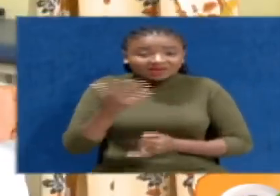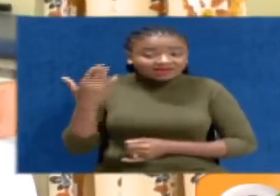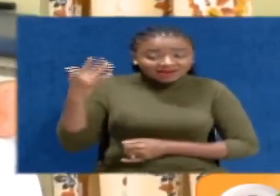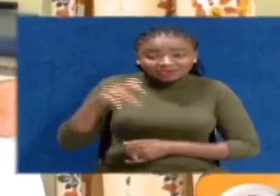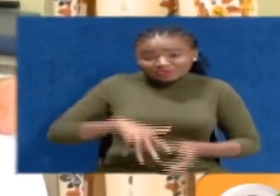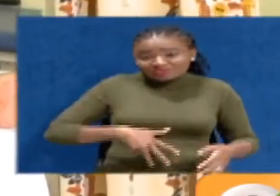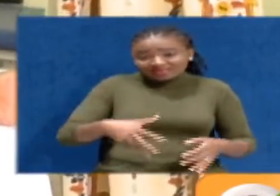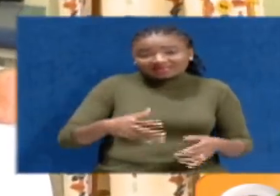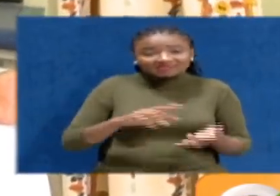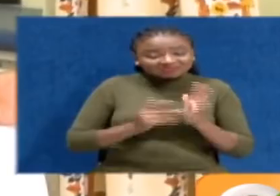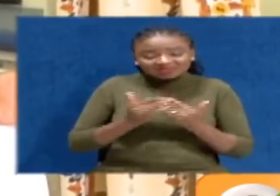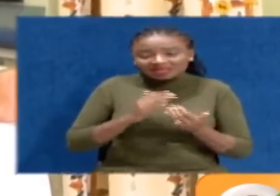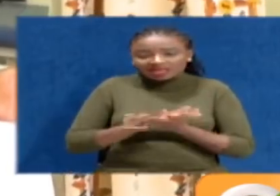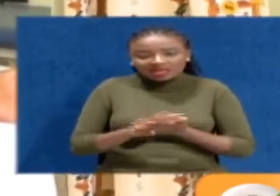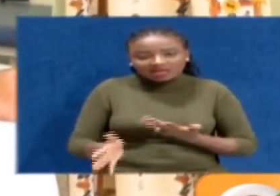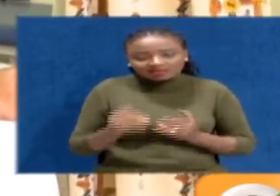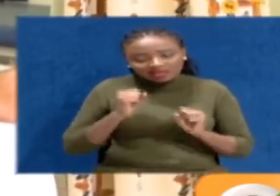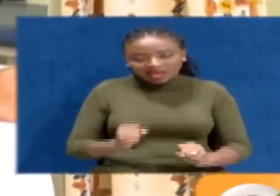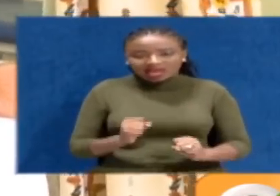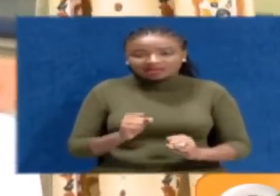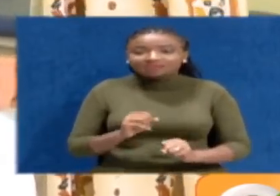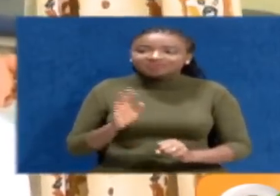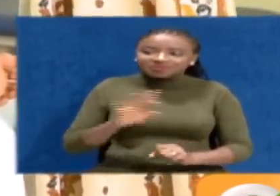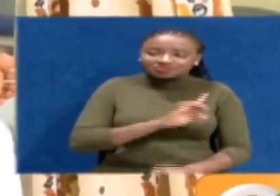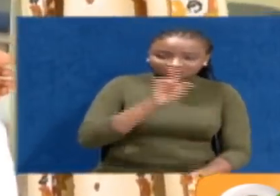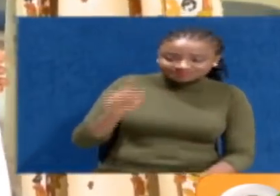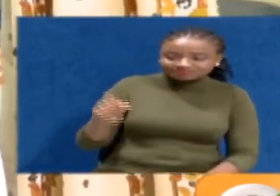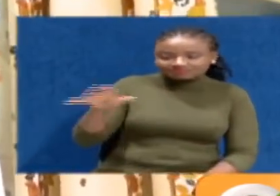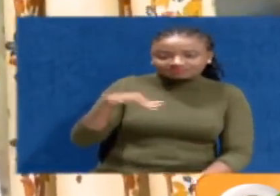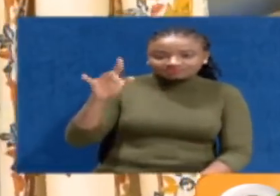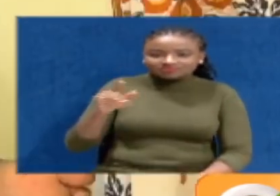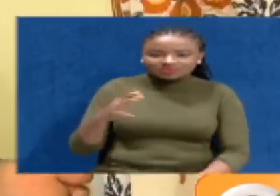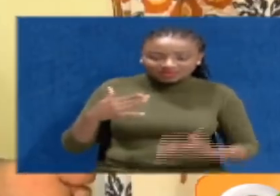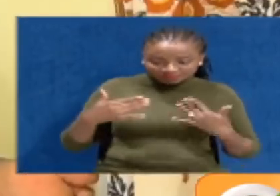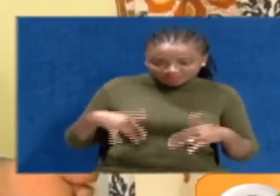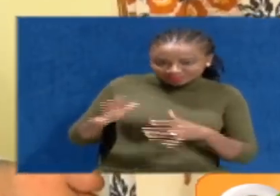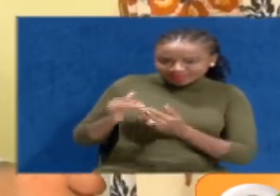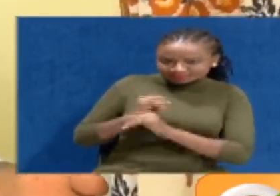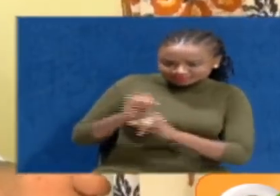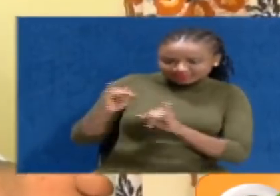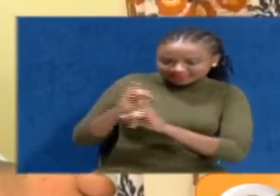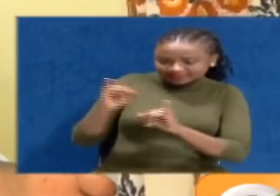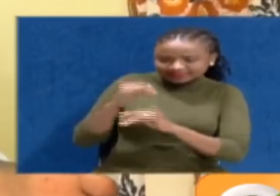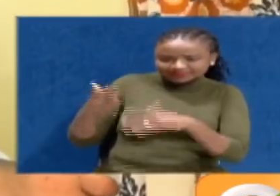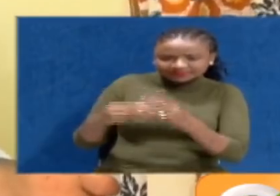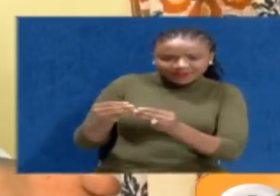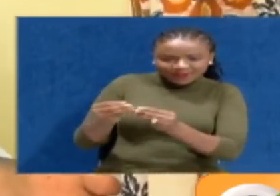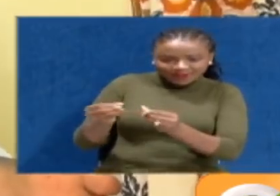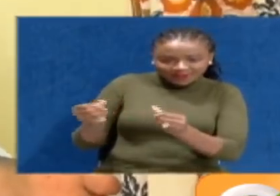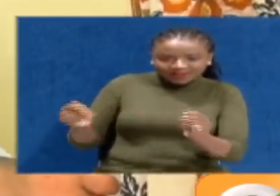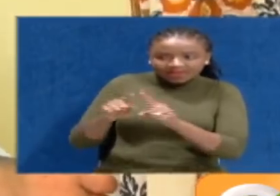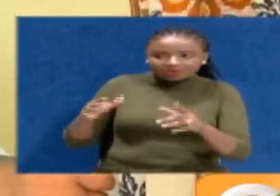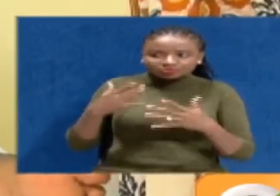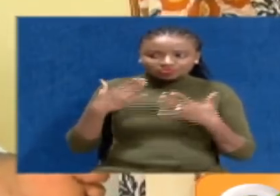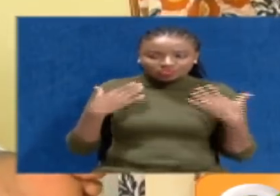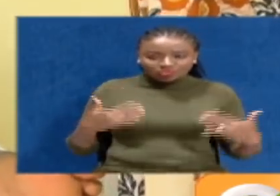much, so he ended up here, where his bed sores were cleaned and treated until they healed. He has been undergoing physiotherapy on a